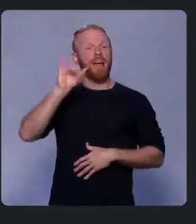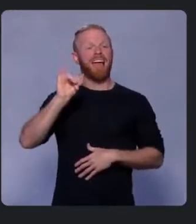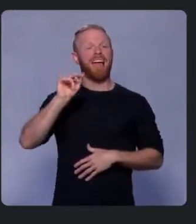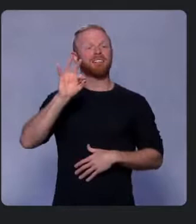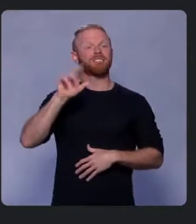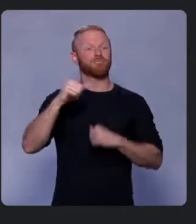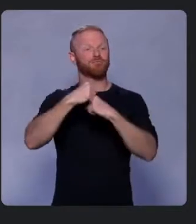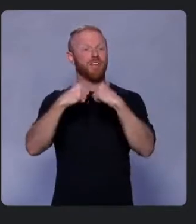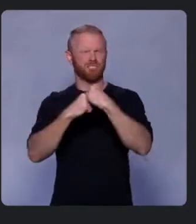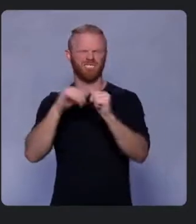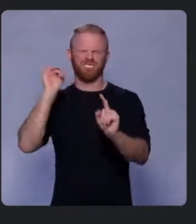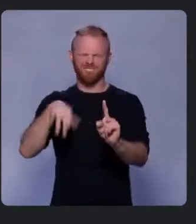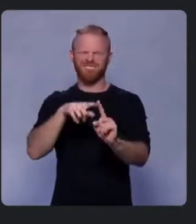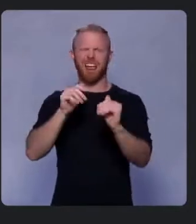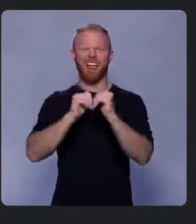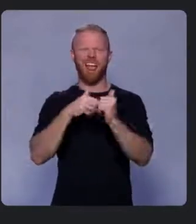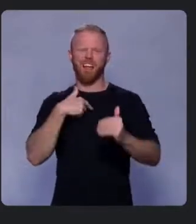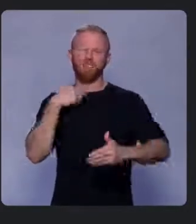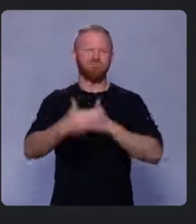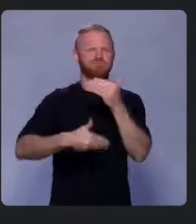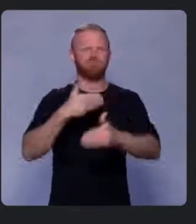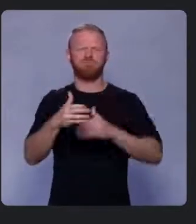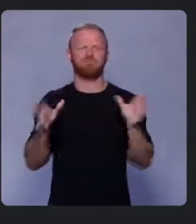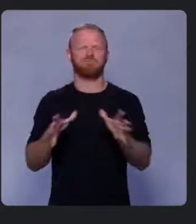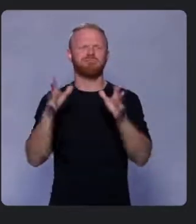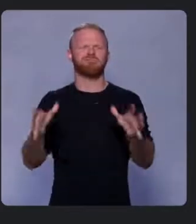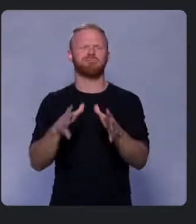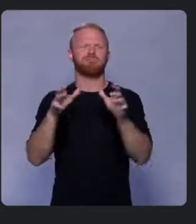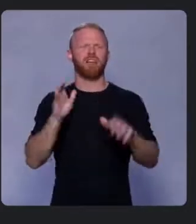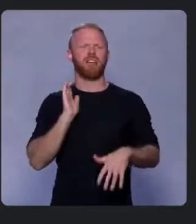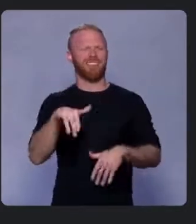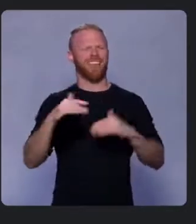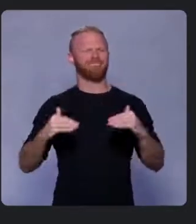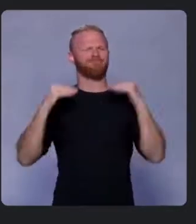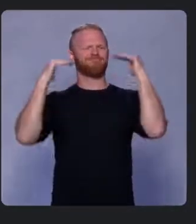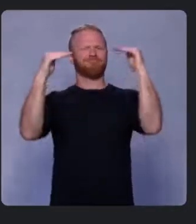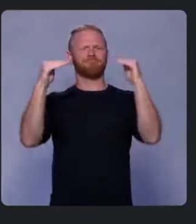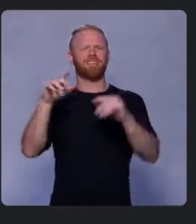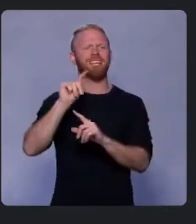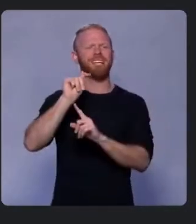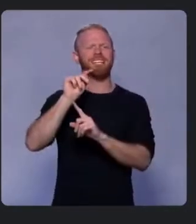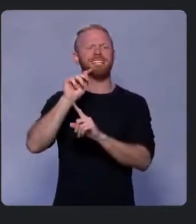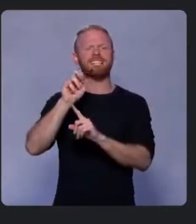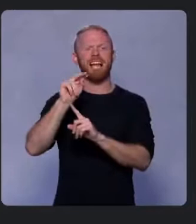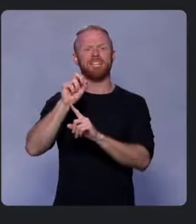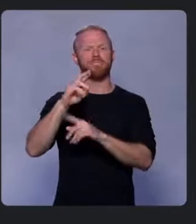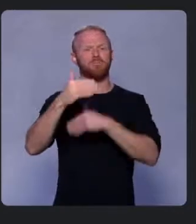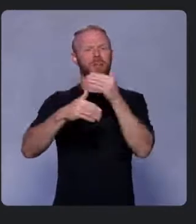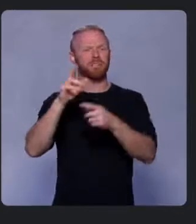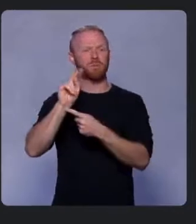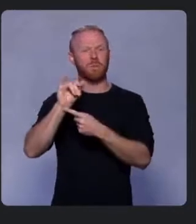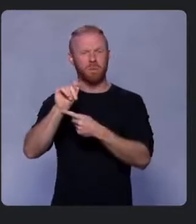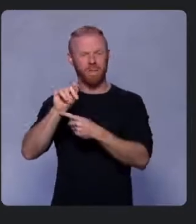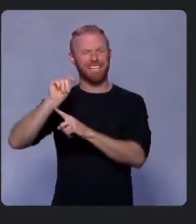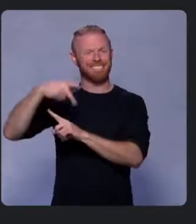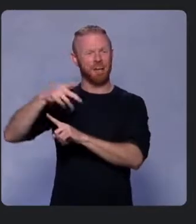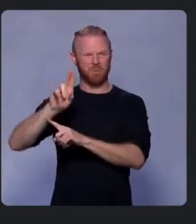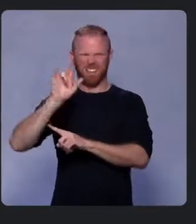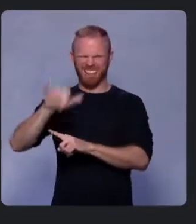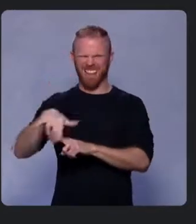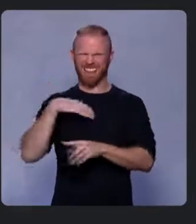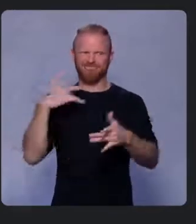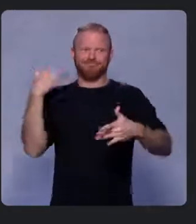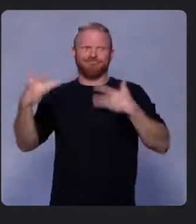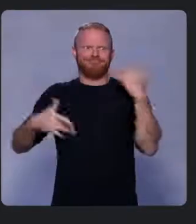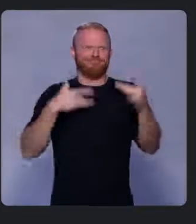and sustain these advances, and tensor processing units are a big part of that. Today, I'm excited to